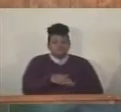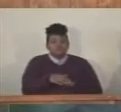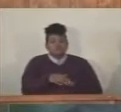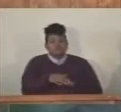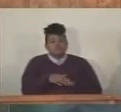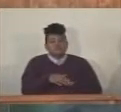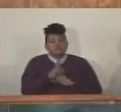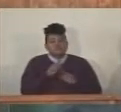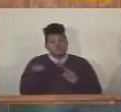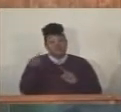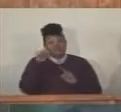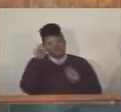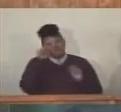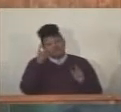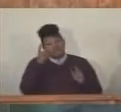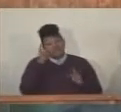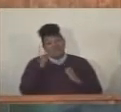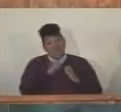We do know